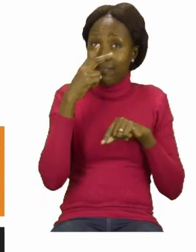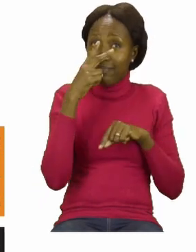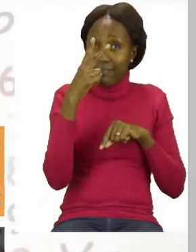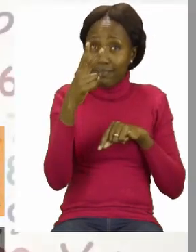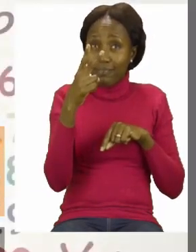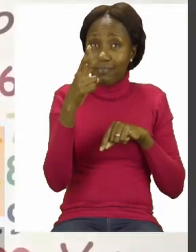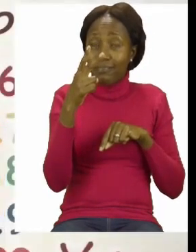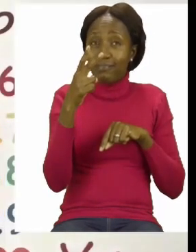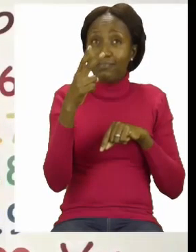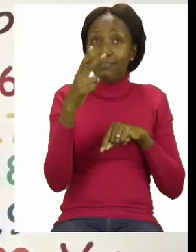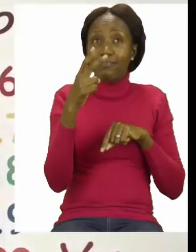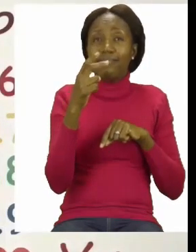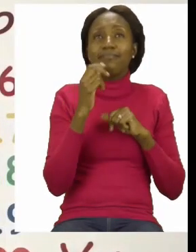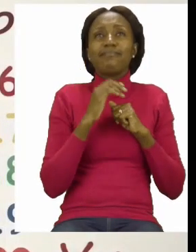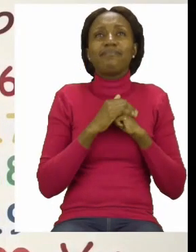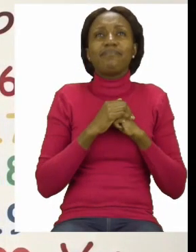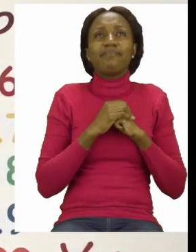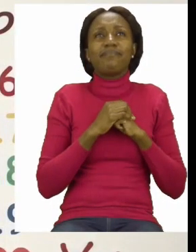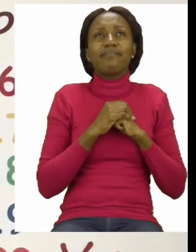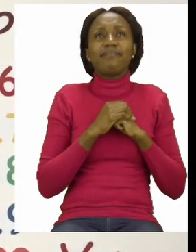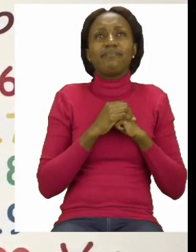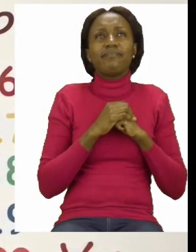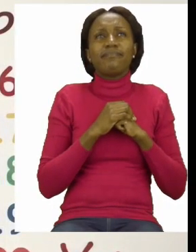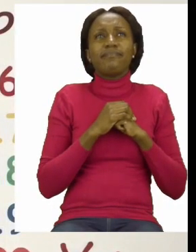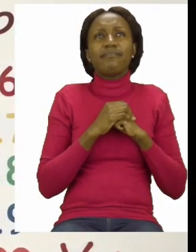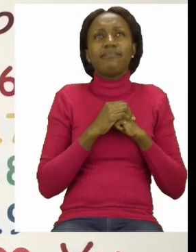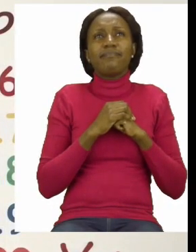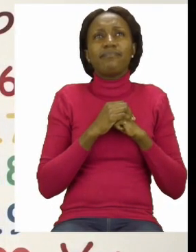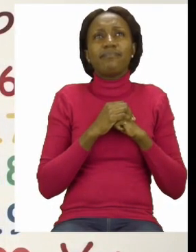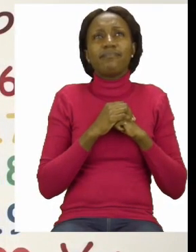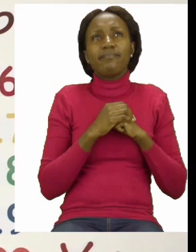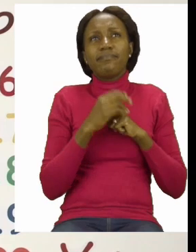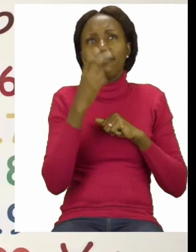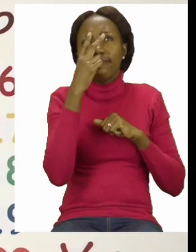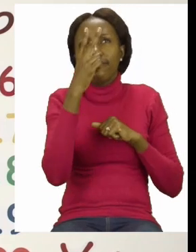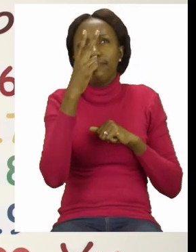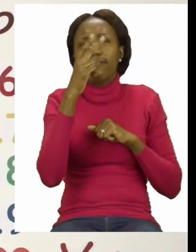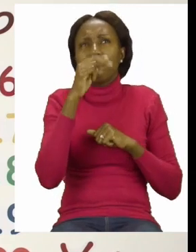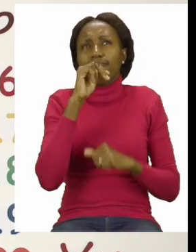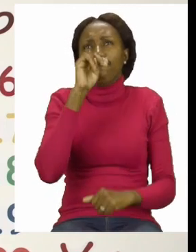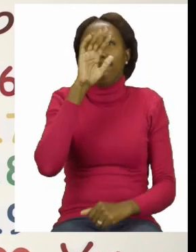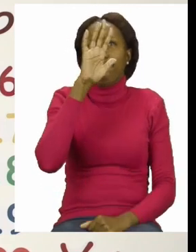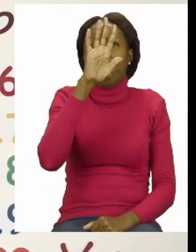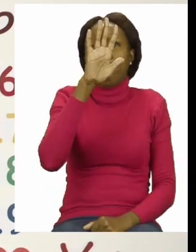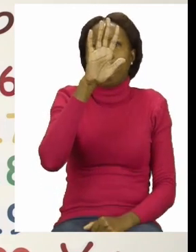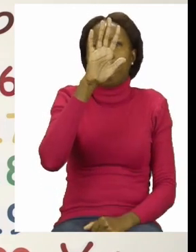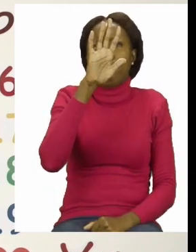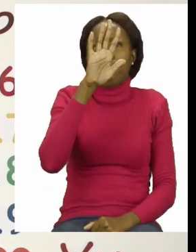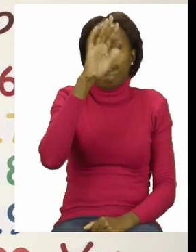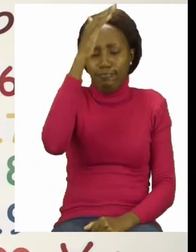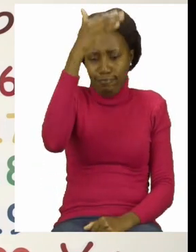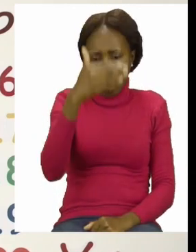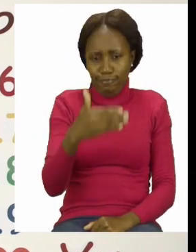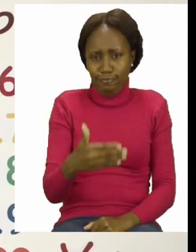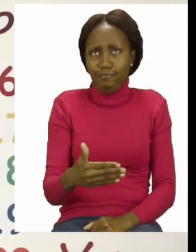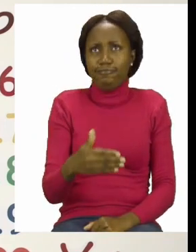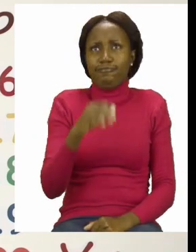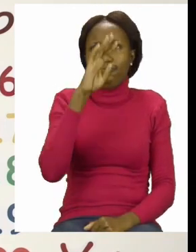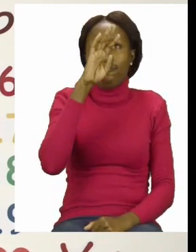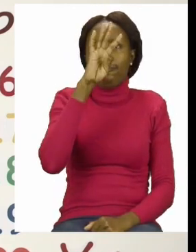line. Now our number line will be focusing from number 5 going down.